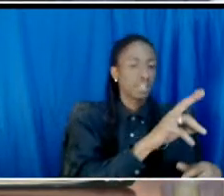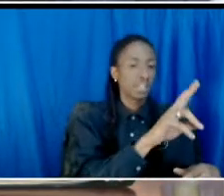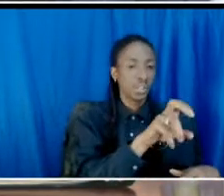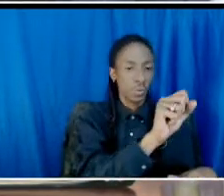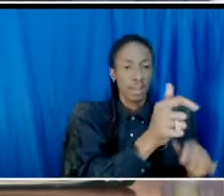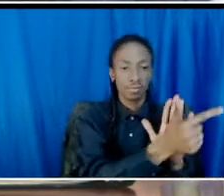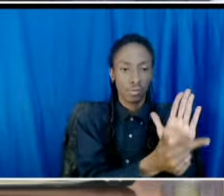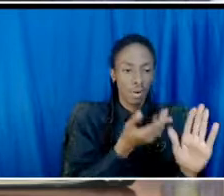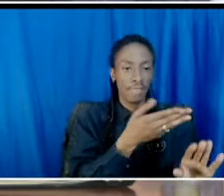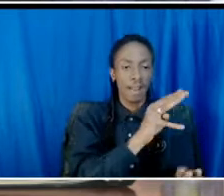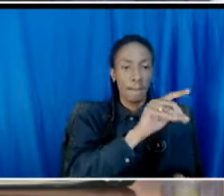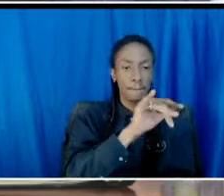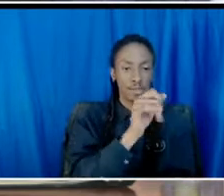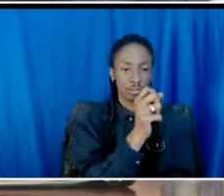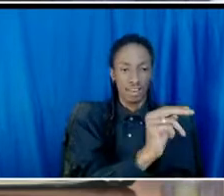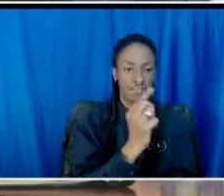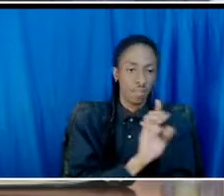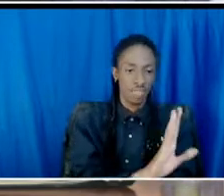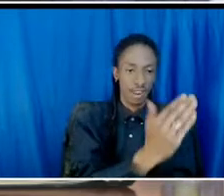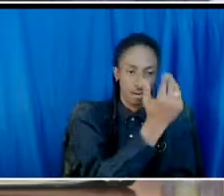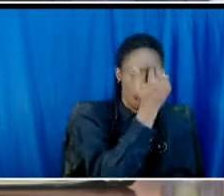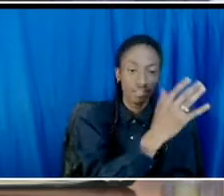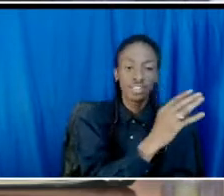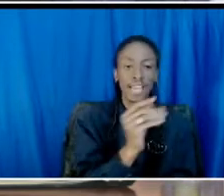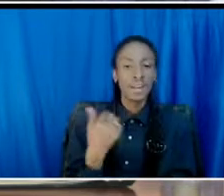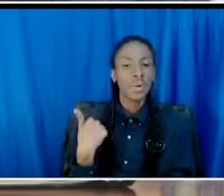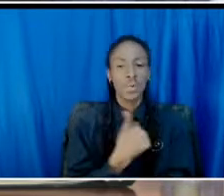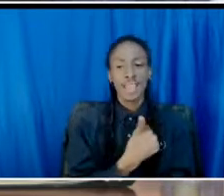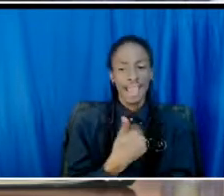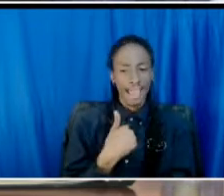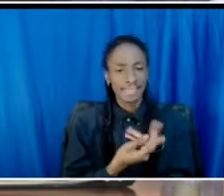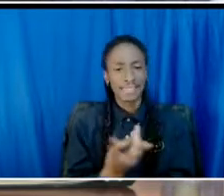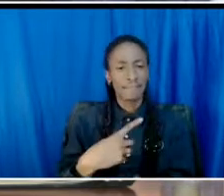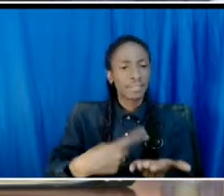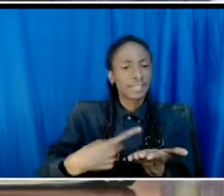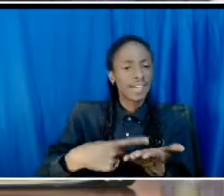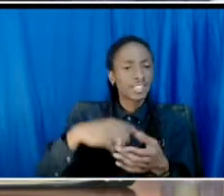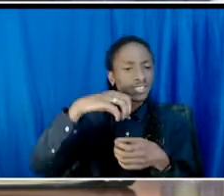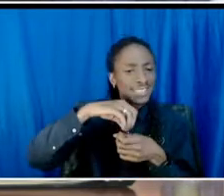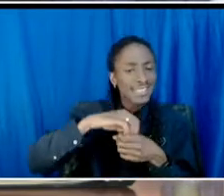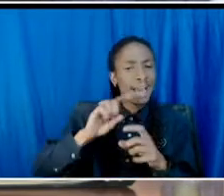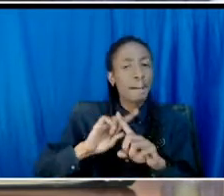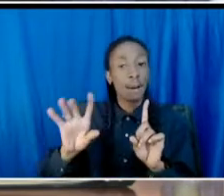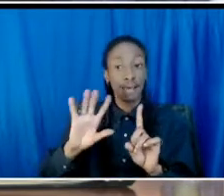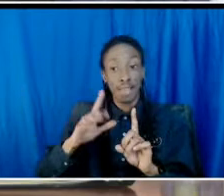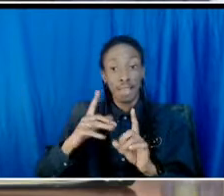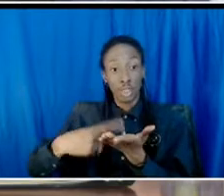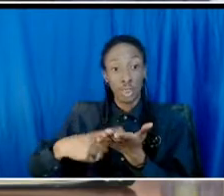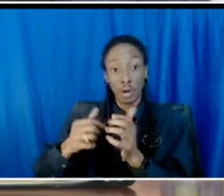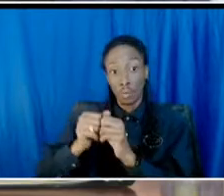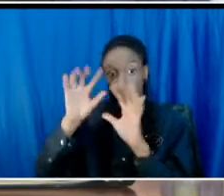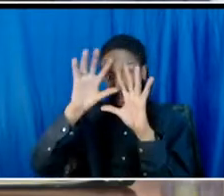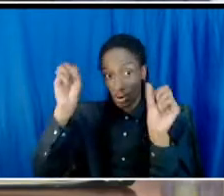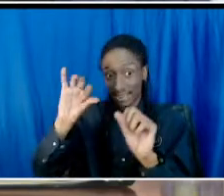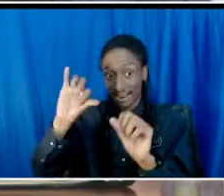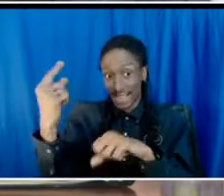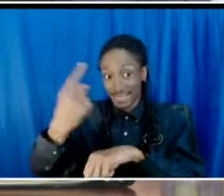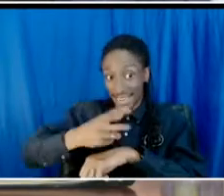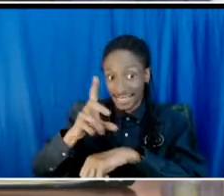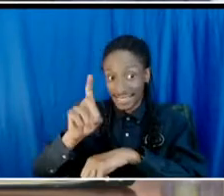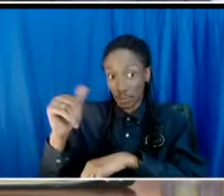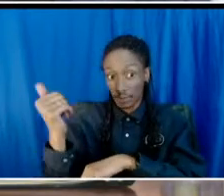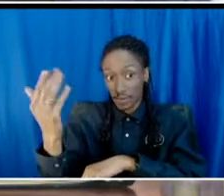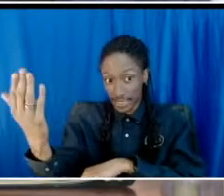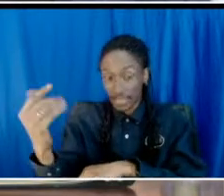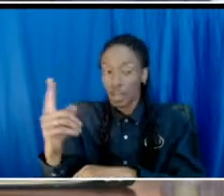awareness, and we had a number of discussions internally, but the conversation with the President on that day, the 15th, was largely focused